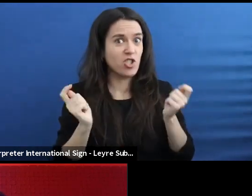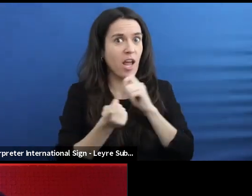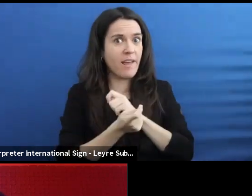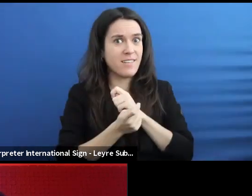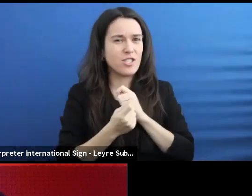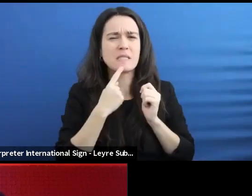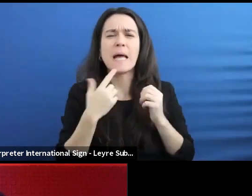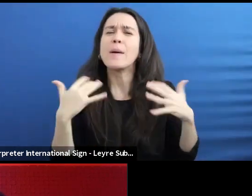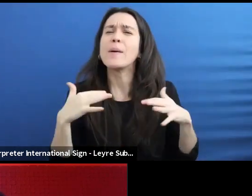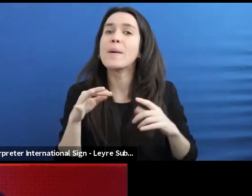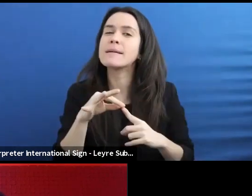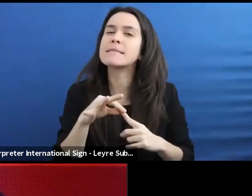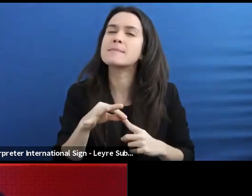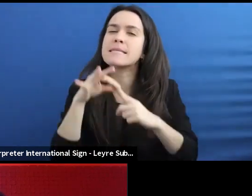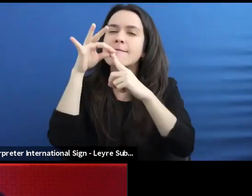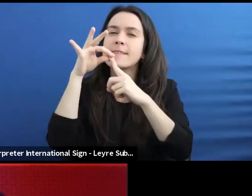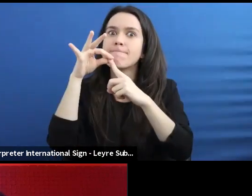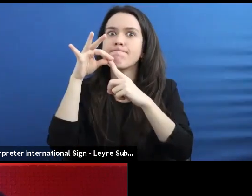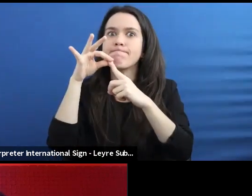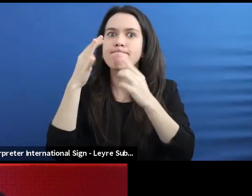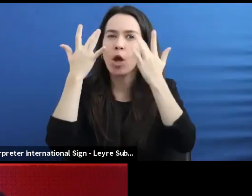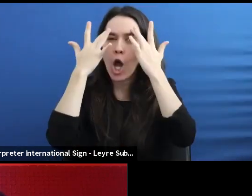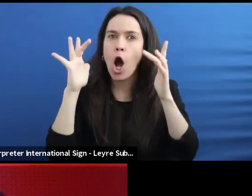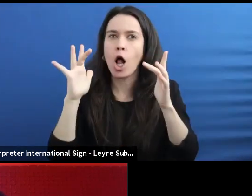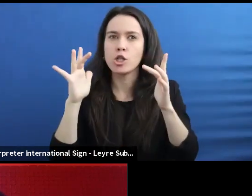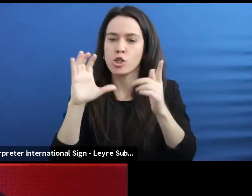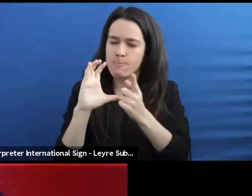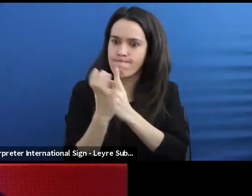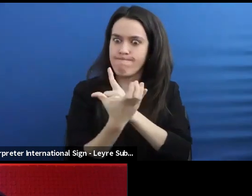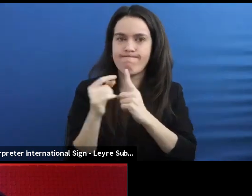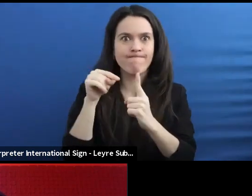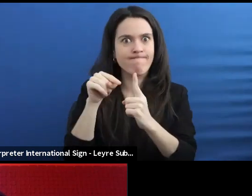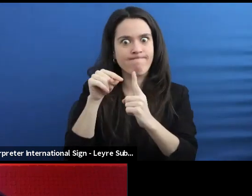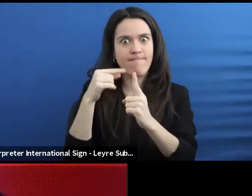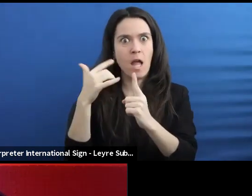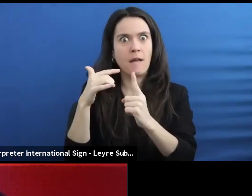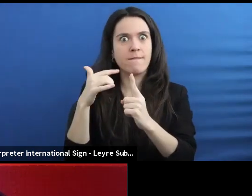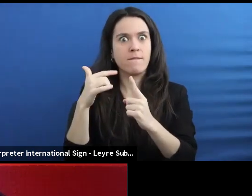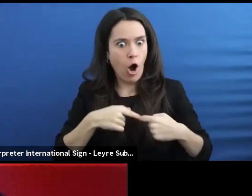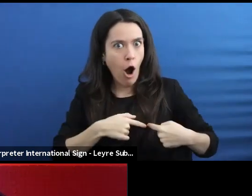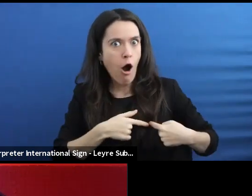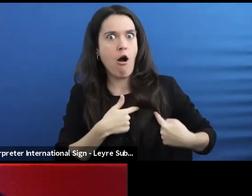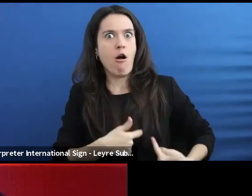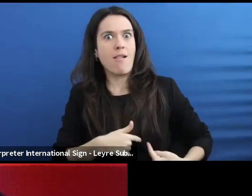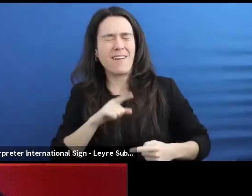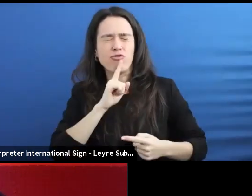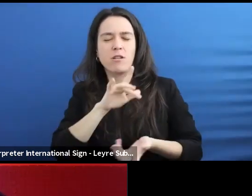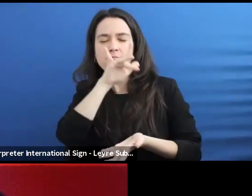position of culture. Do you agree with her that culture has a unique